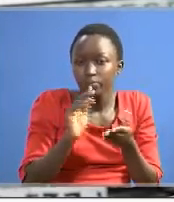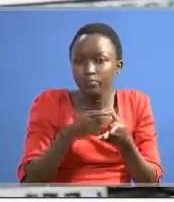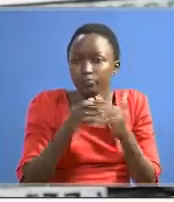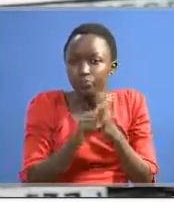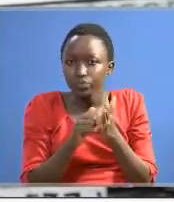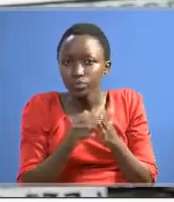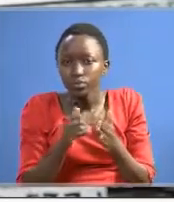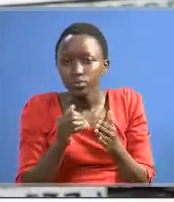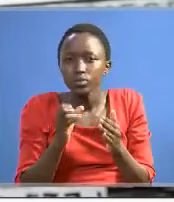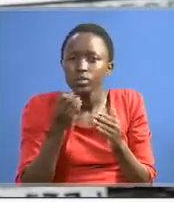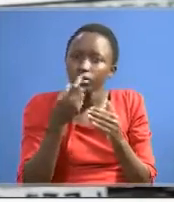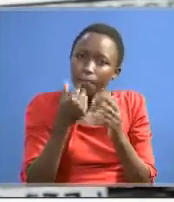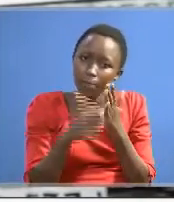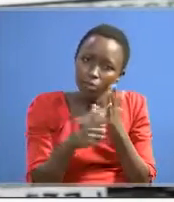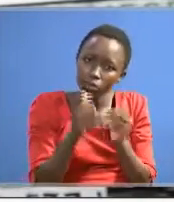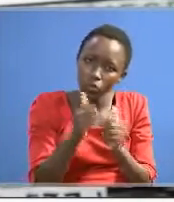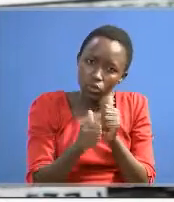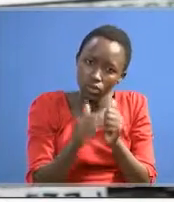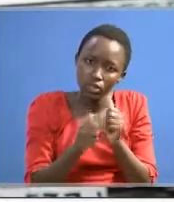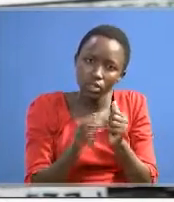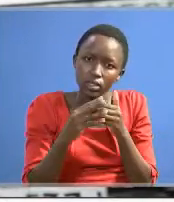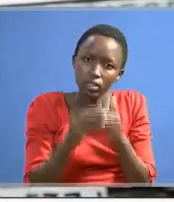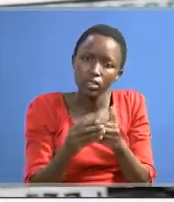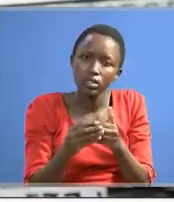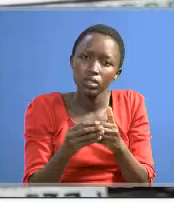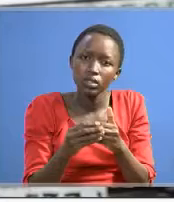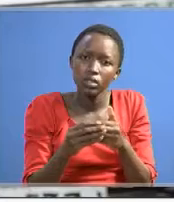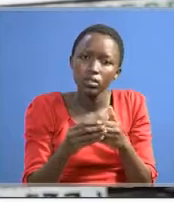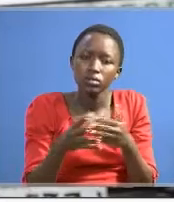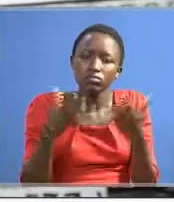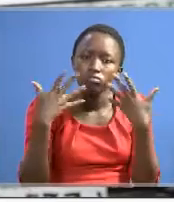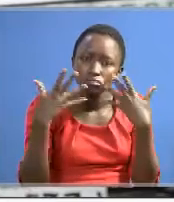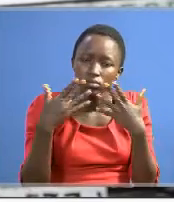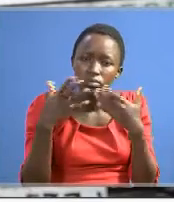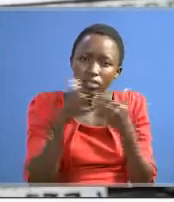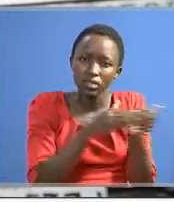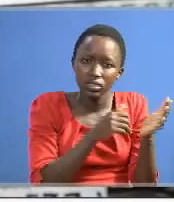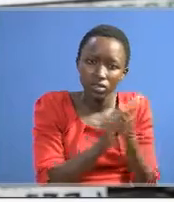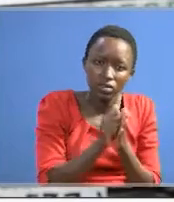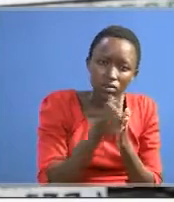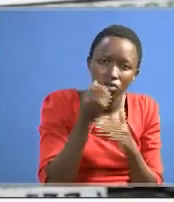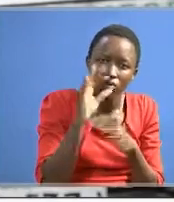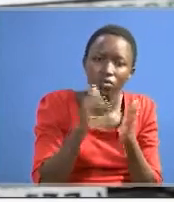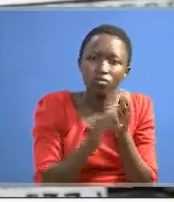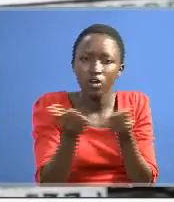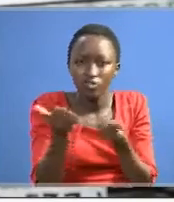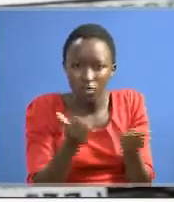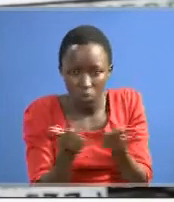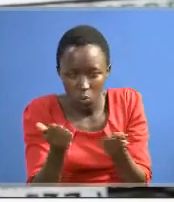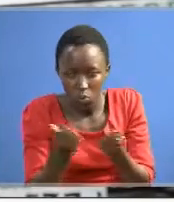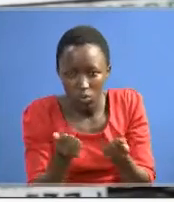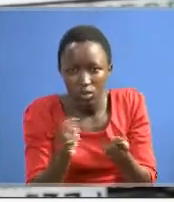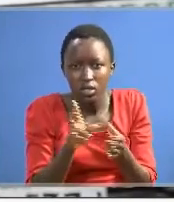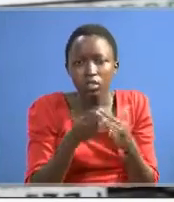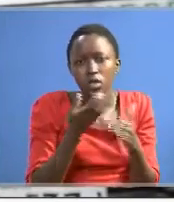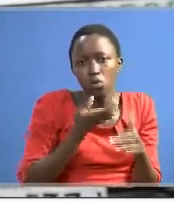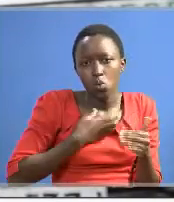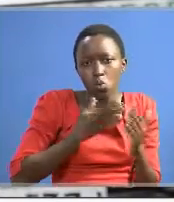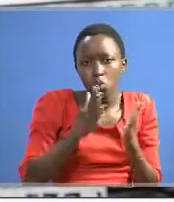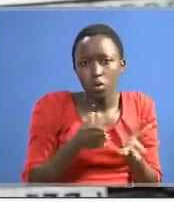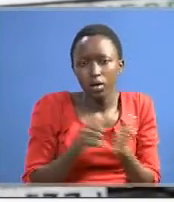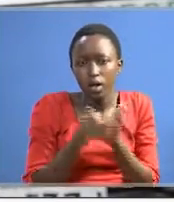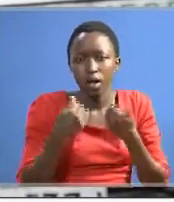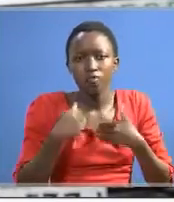mentioned, the impact is that it leads to air pollution. It spoils the engine of vehicles, or even the owners who